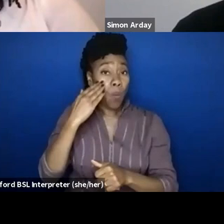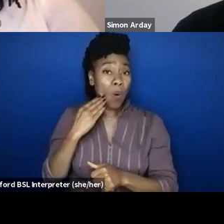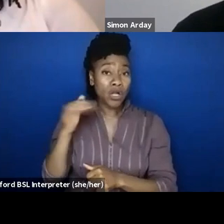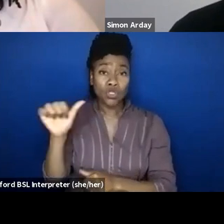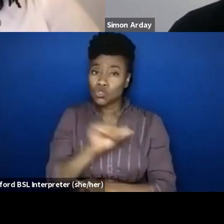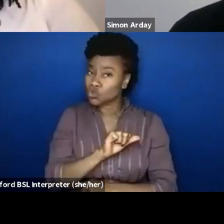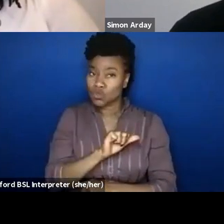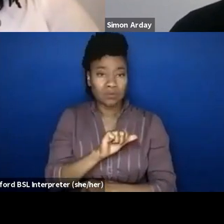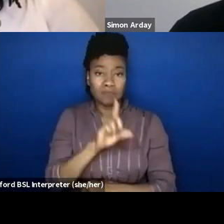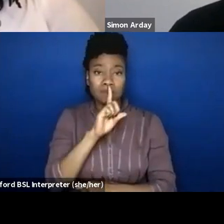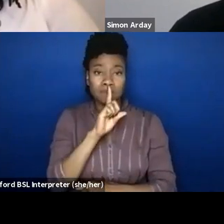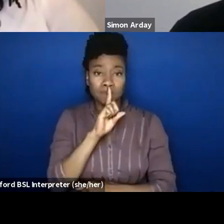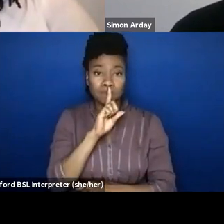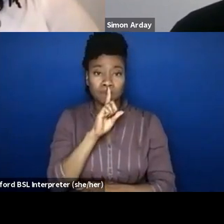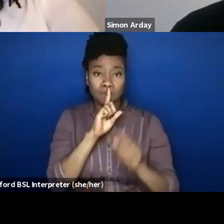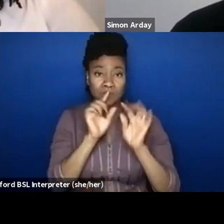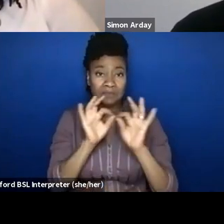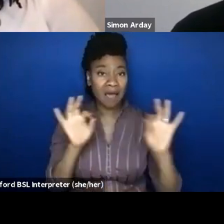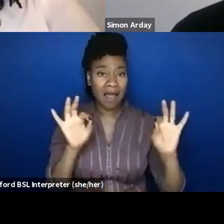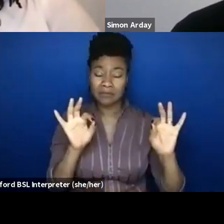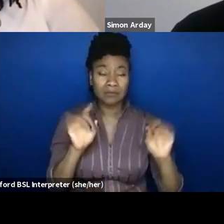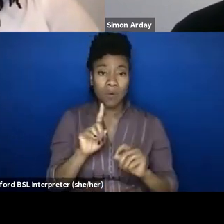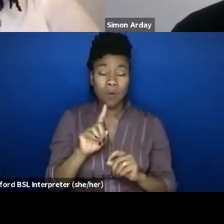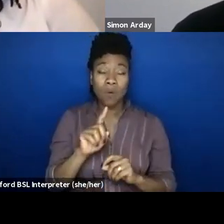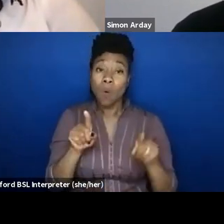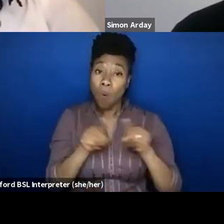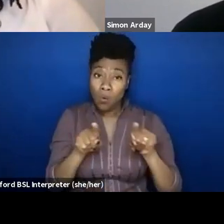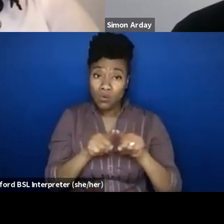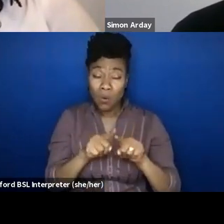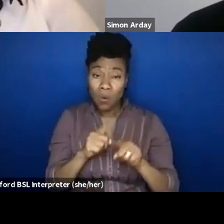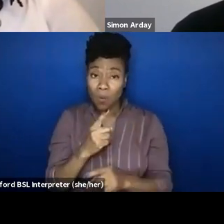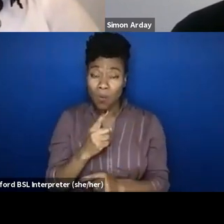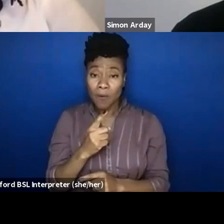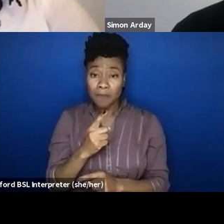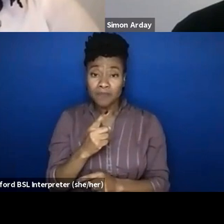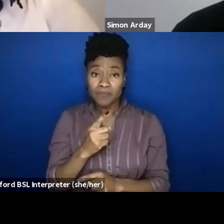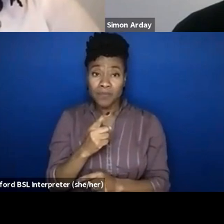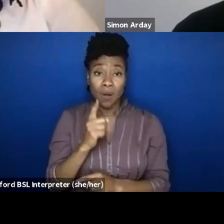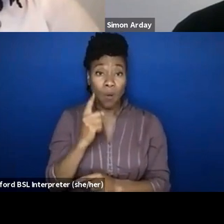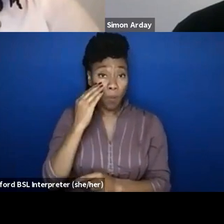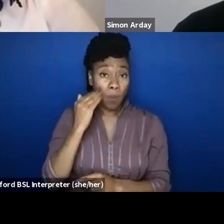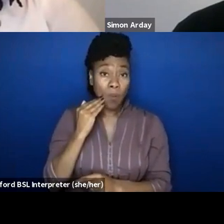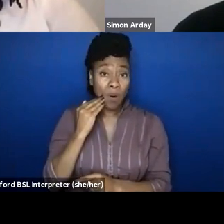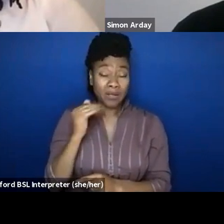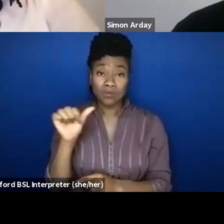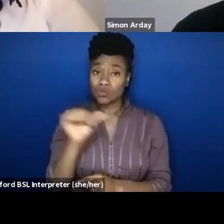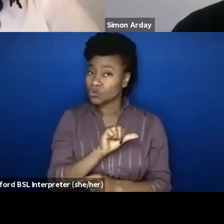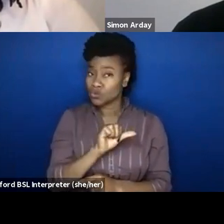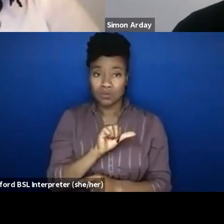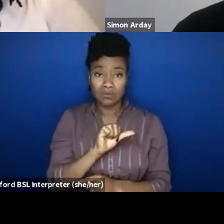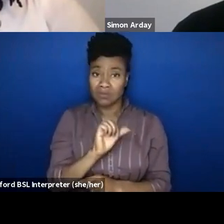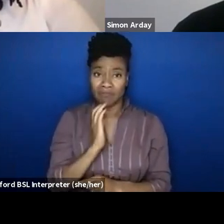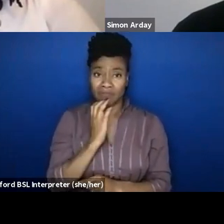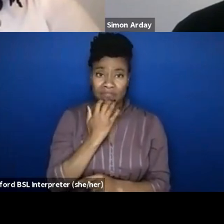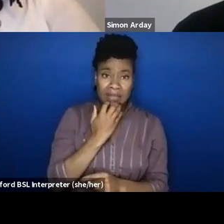and also for them to not be fearful. When racism is taking place and they can see that